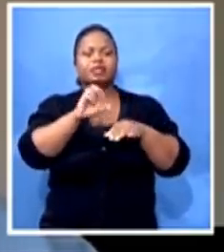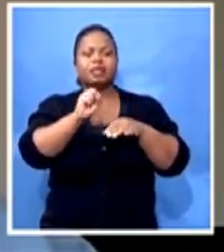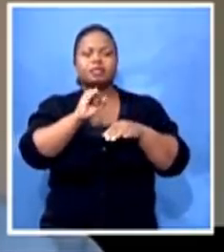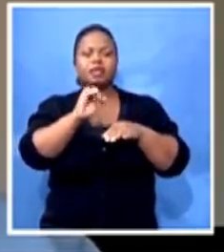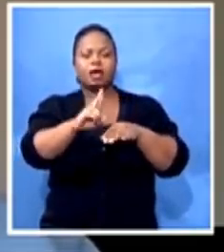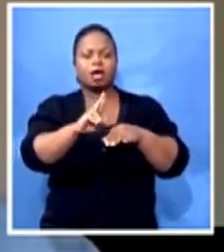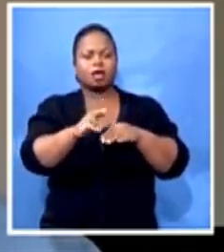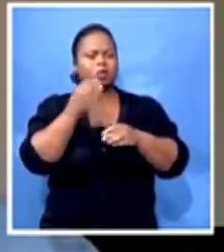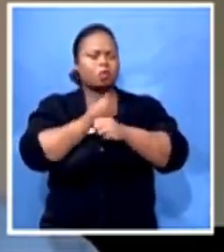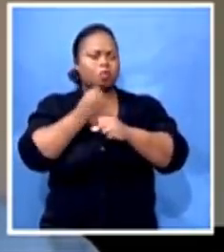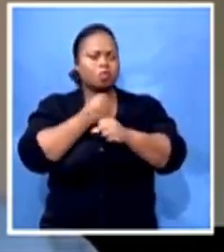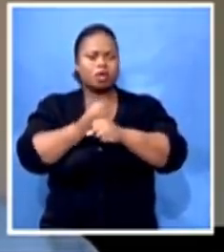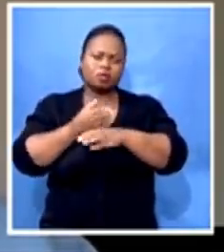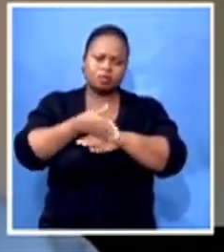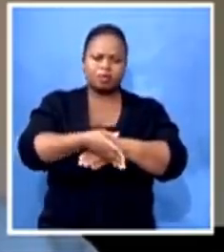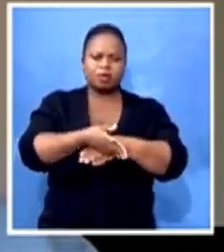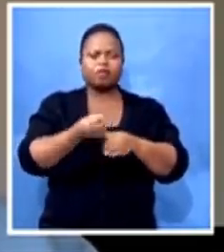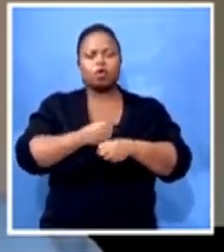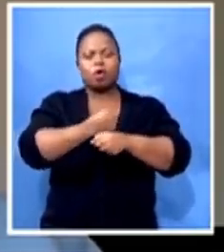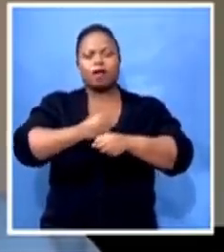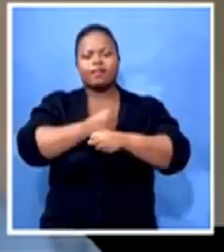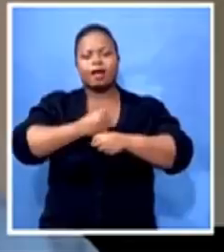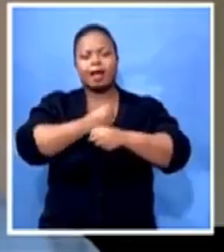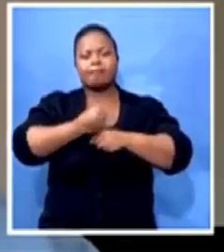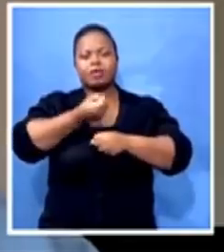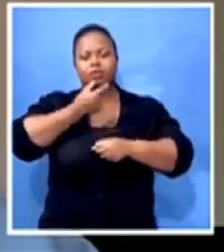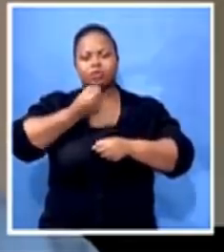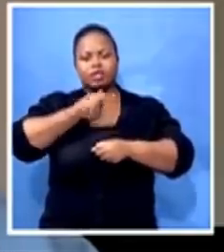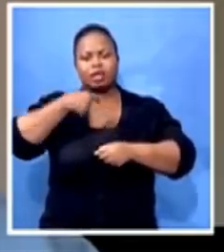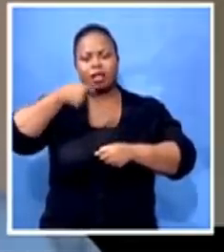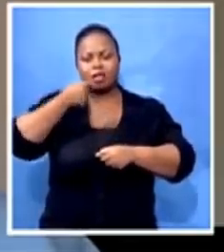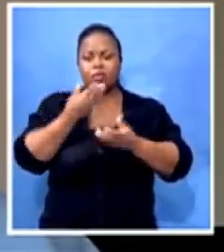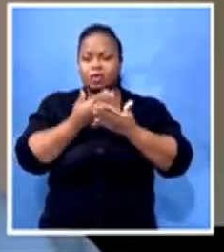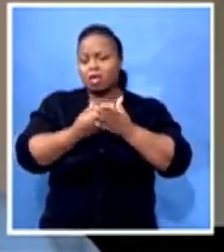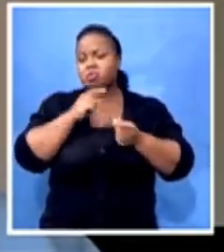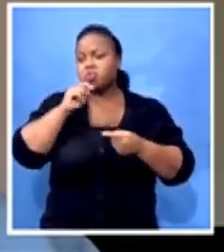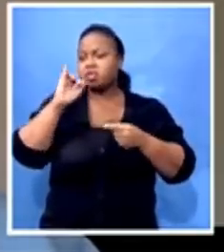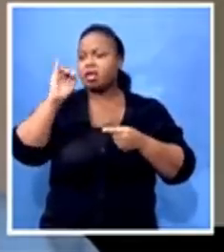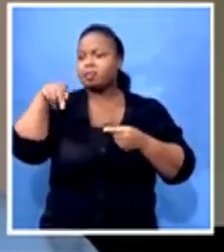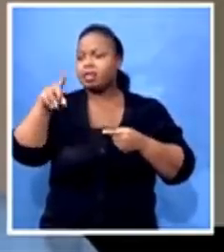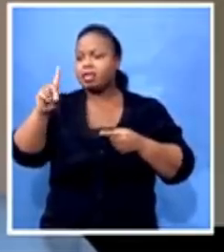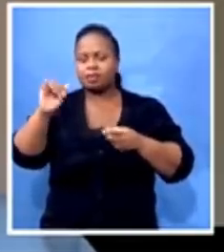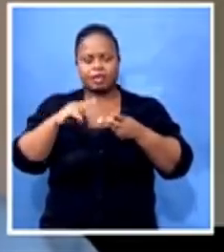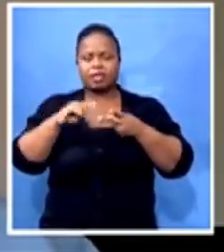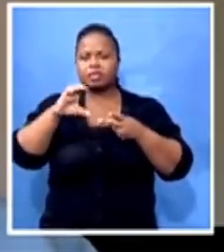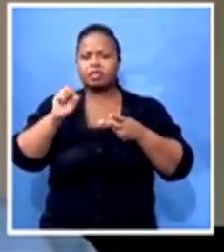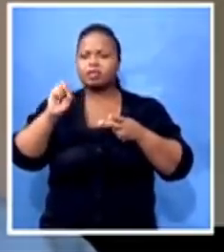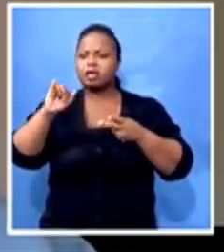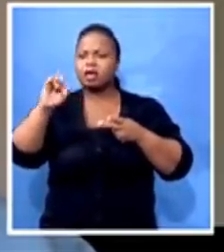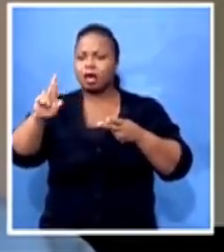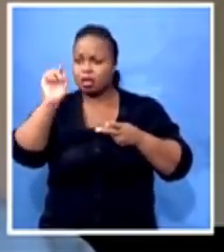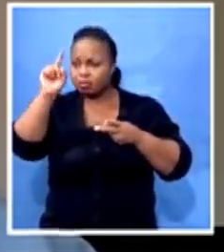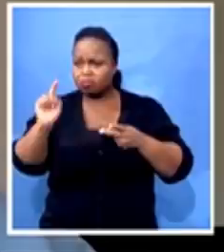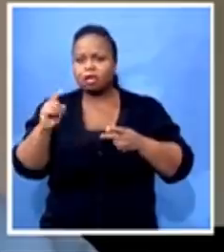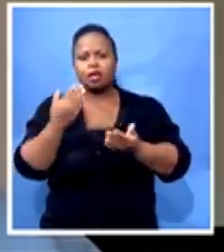pharmaceuticals is concerned. We can use the IP in the CSIR to revolutionize our pharmaceutical industry.